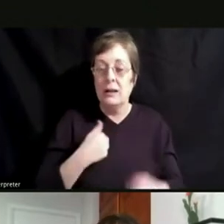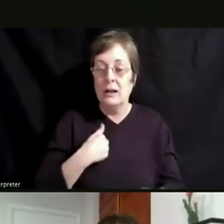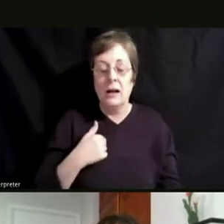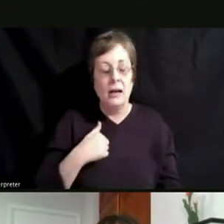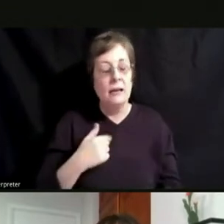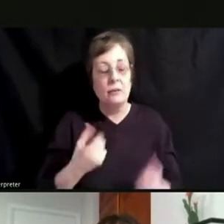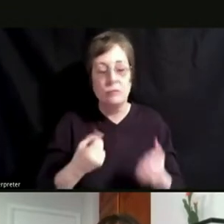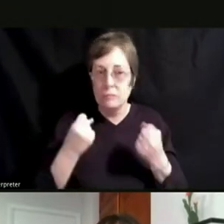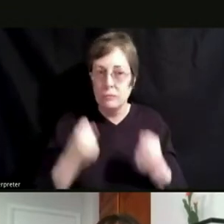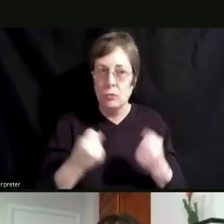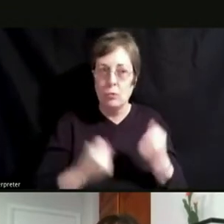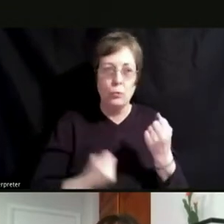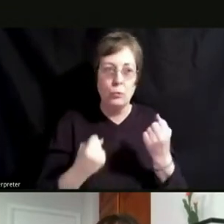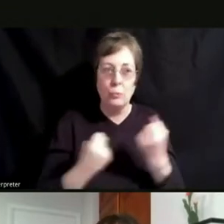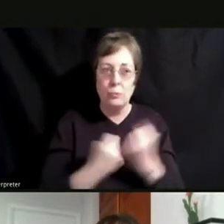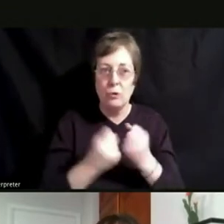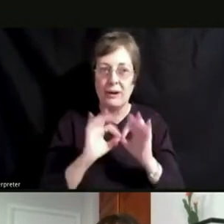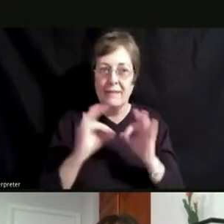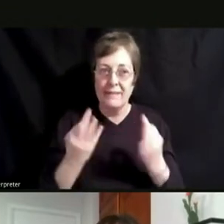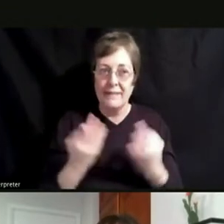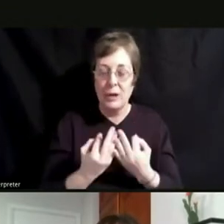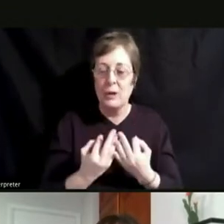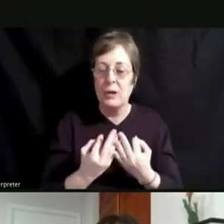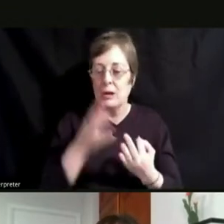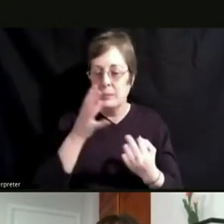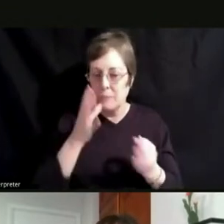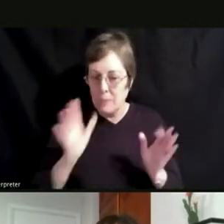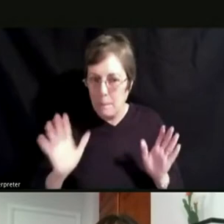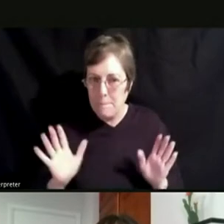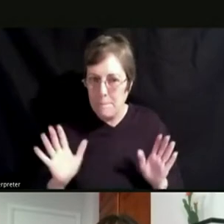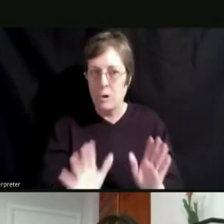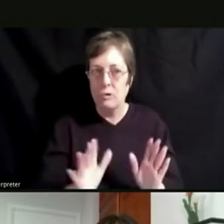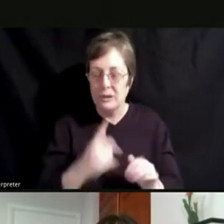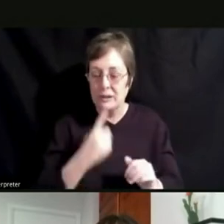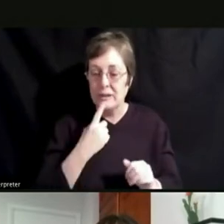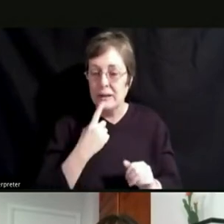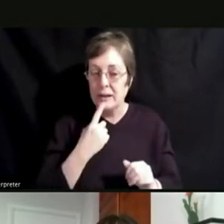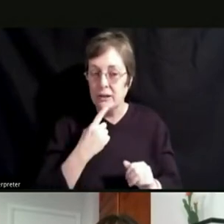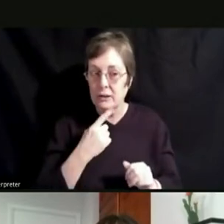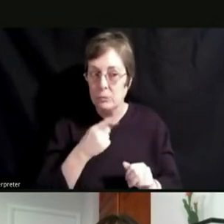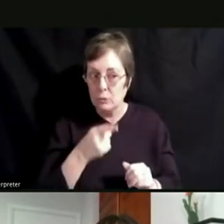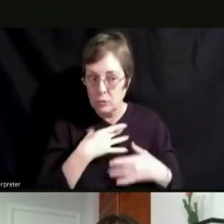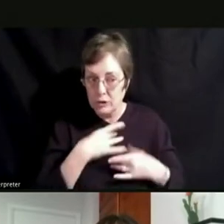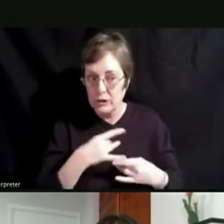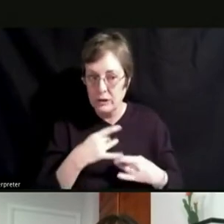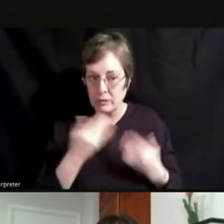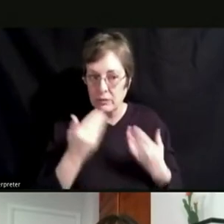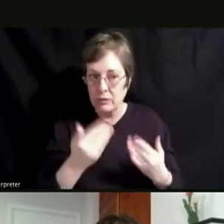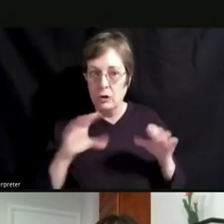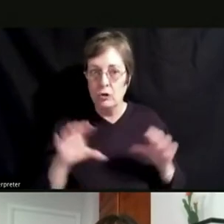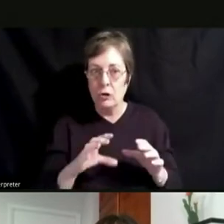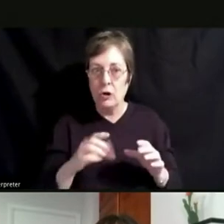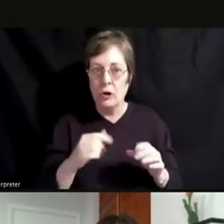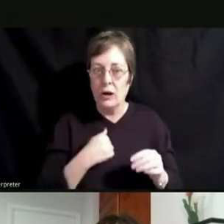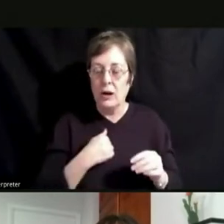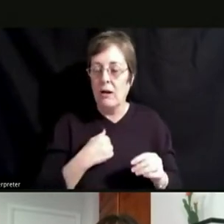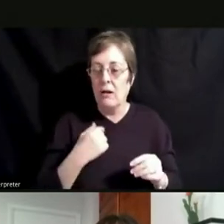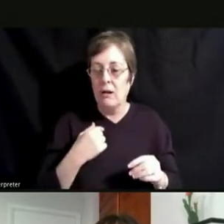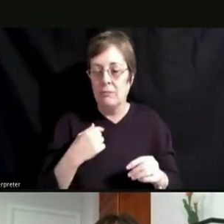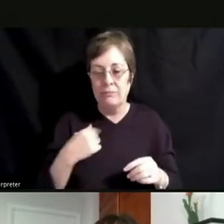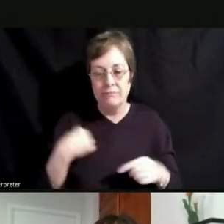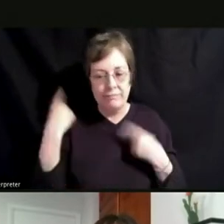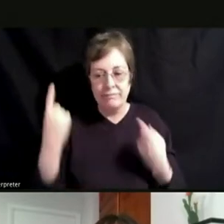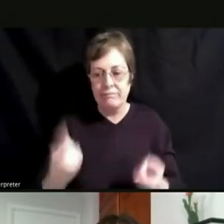supportive family, parents who pushed me and said, you know, do what you're interested in. And for me, that I kind of always was the sciences. I was